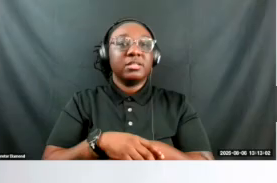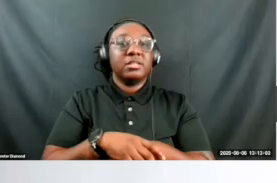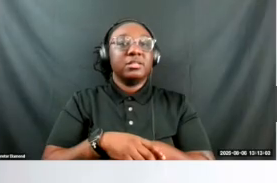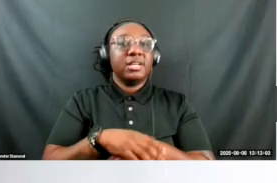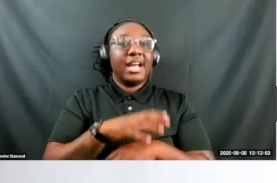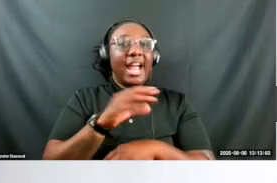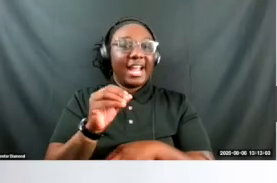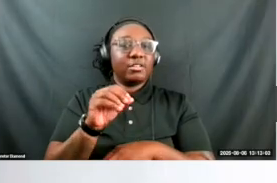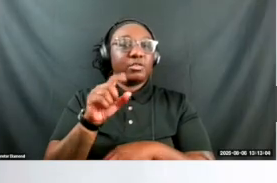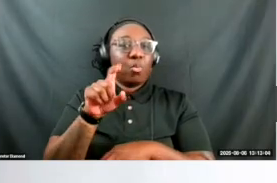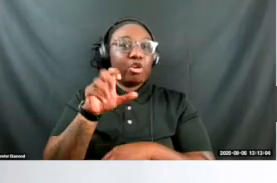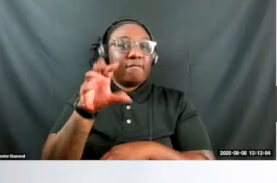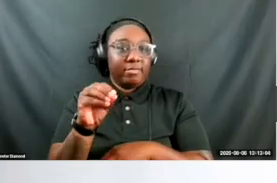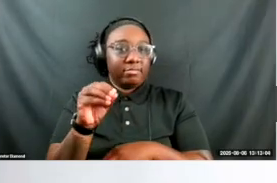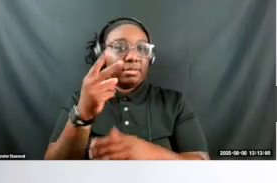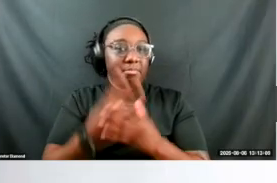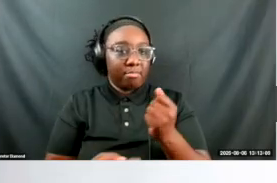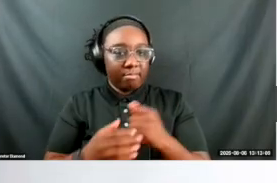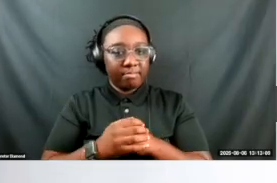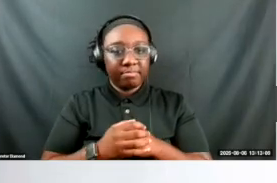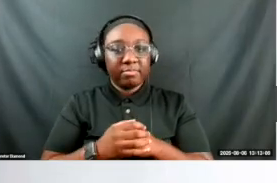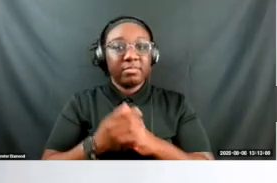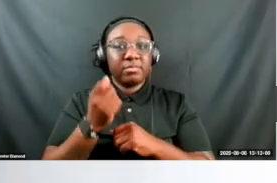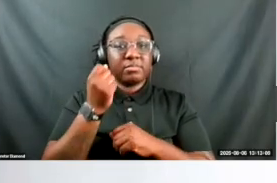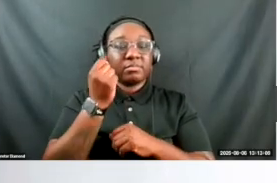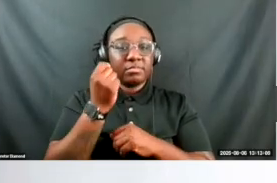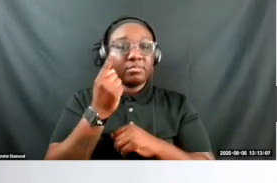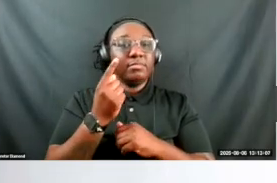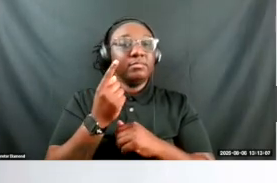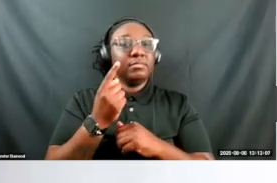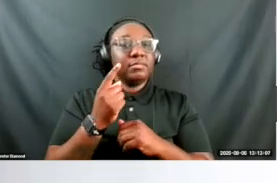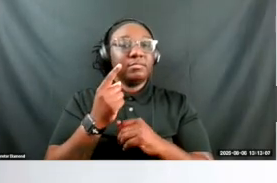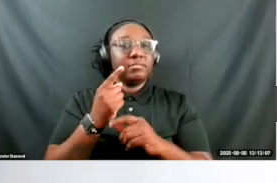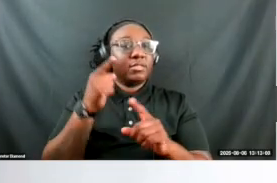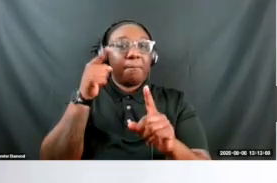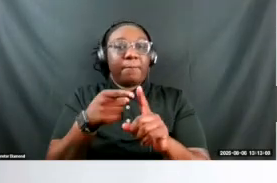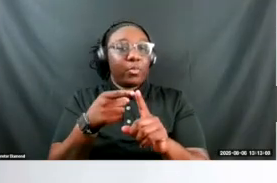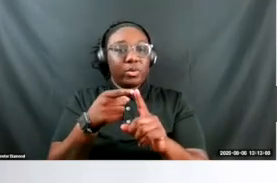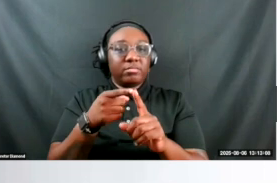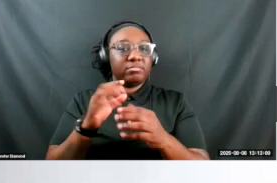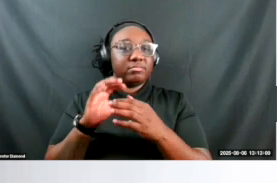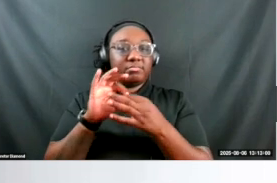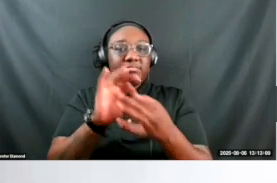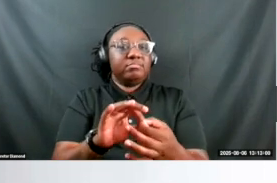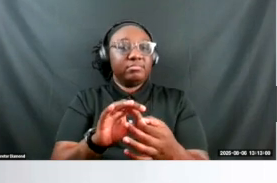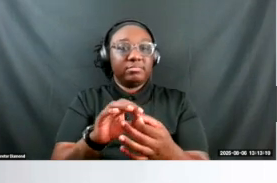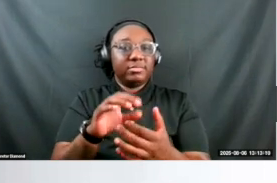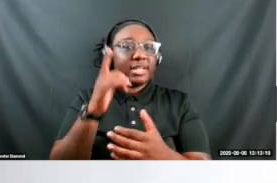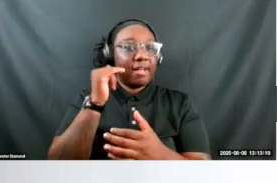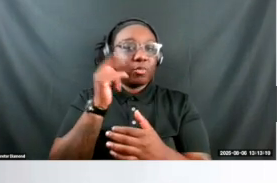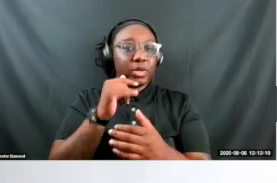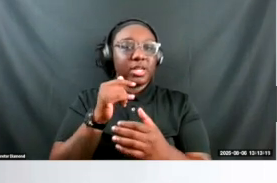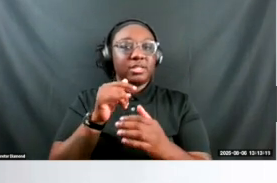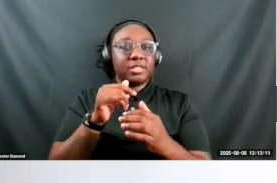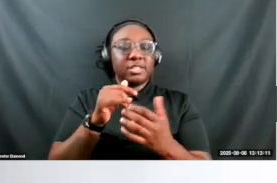on zero-emission technologies and equity, and the California Sustainable Communities and Climate Protection Act. We also refer to